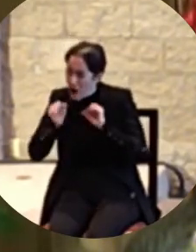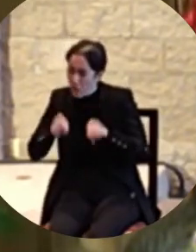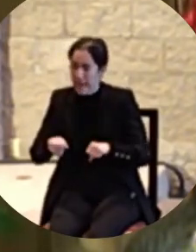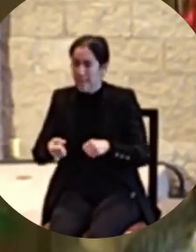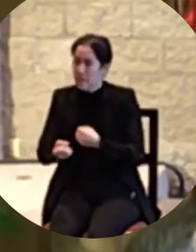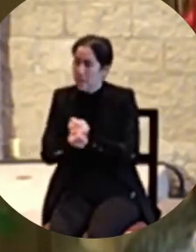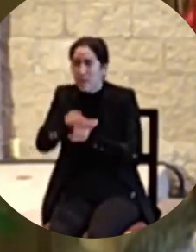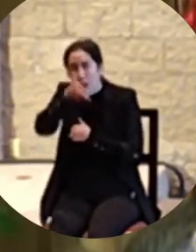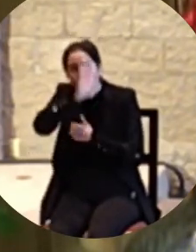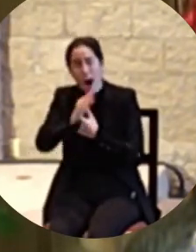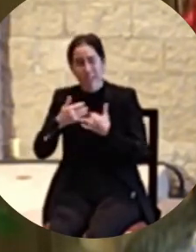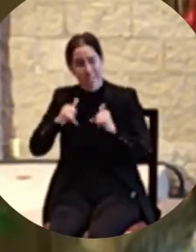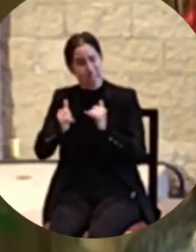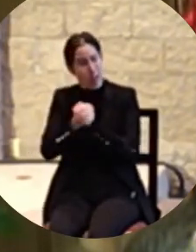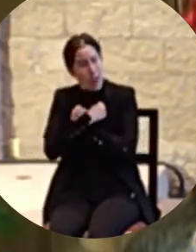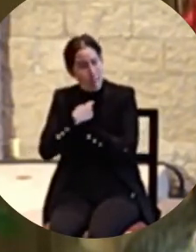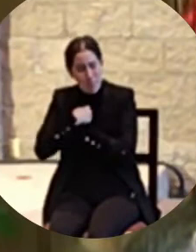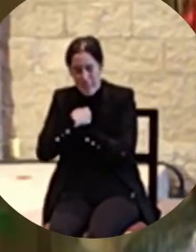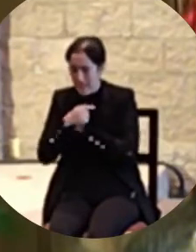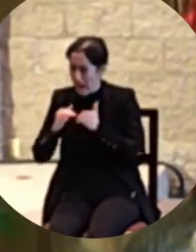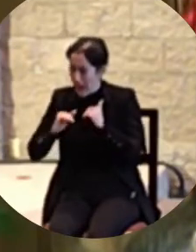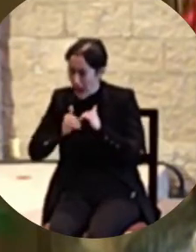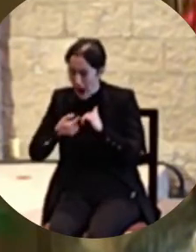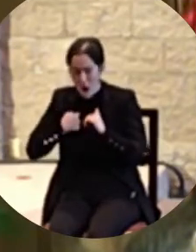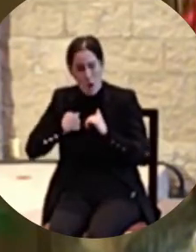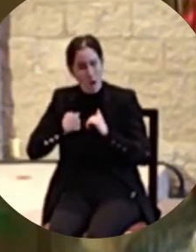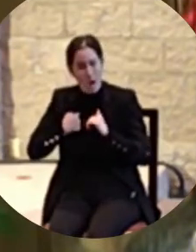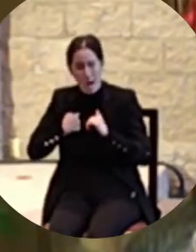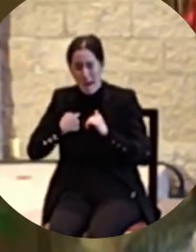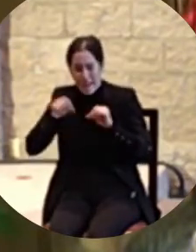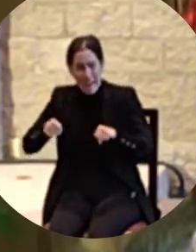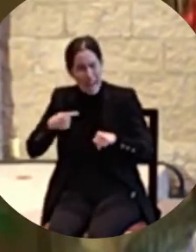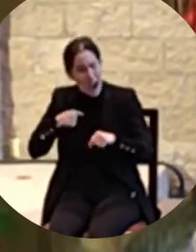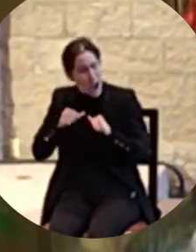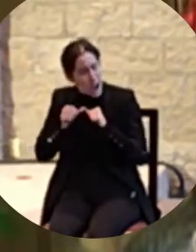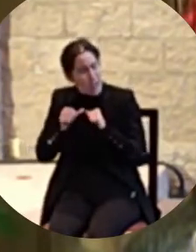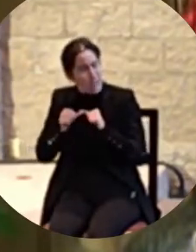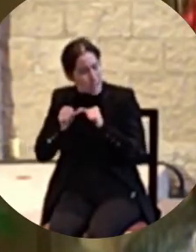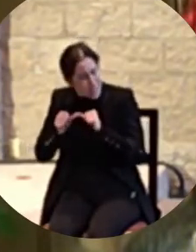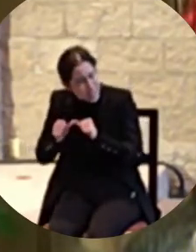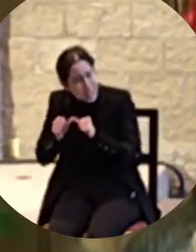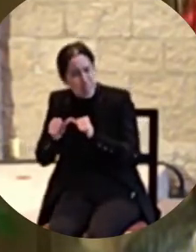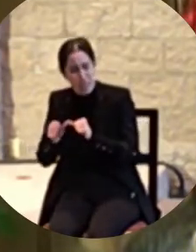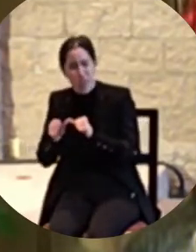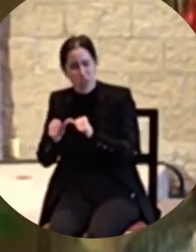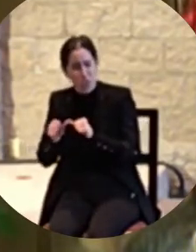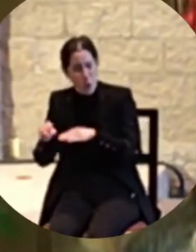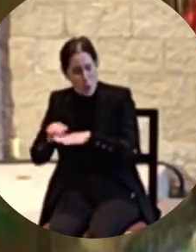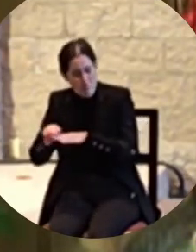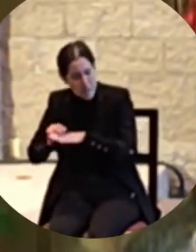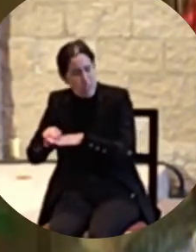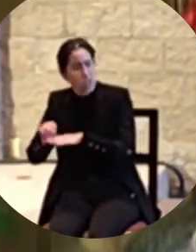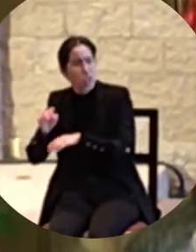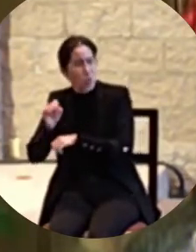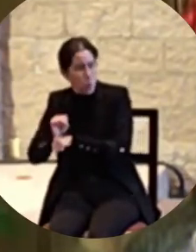How could God love me? How could I even continue doing the work that I felt I was called to